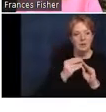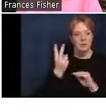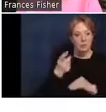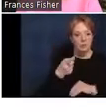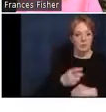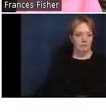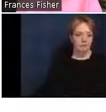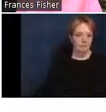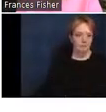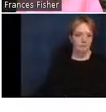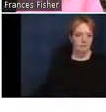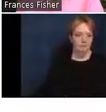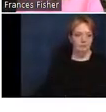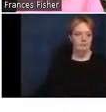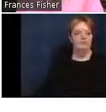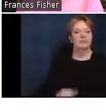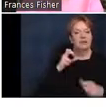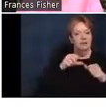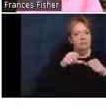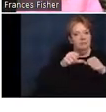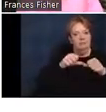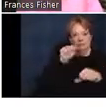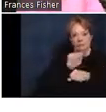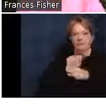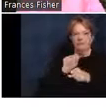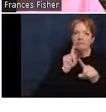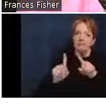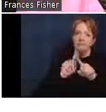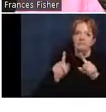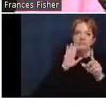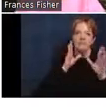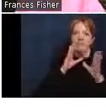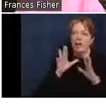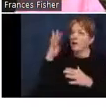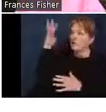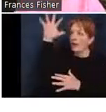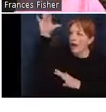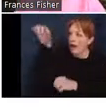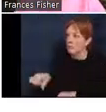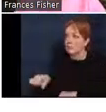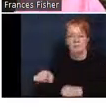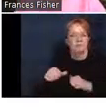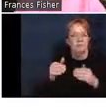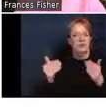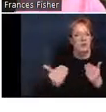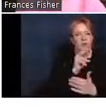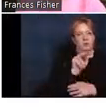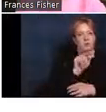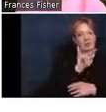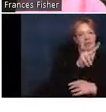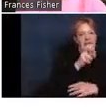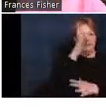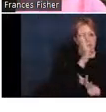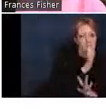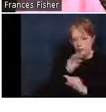During this period, Norton kept working on her 2-acre site, taking down trees and planting native trees. In early 1977,